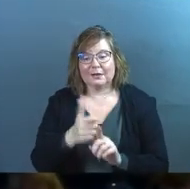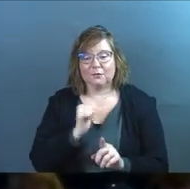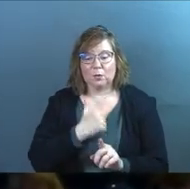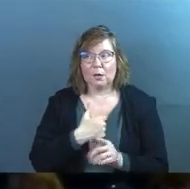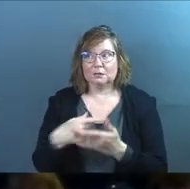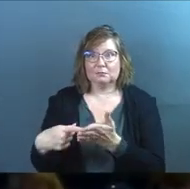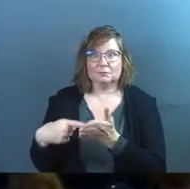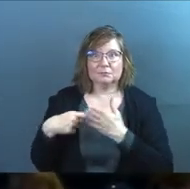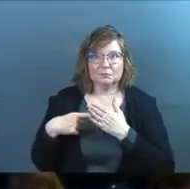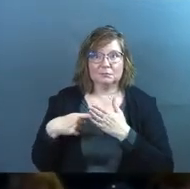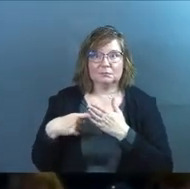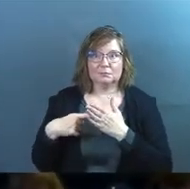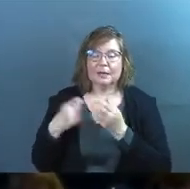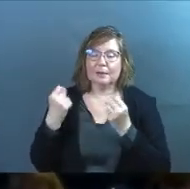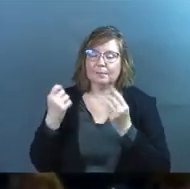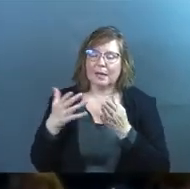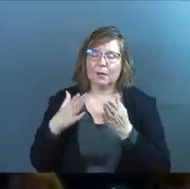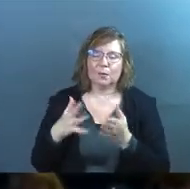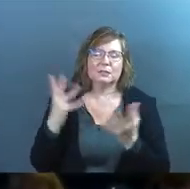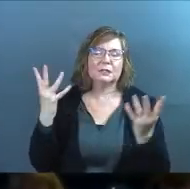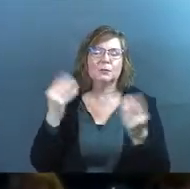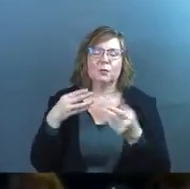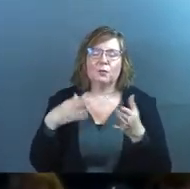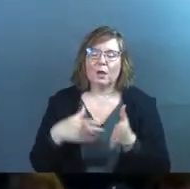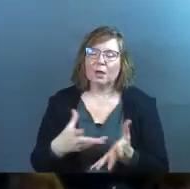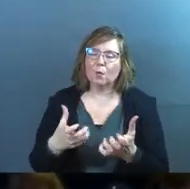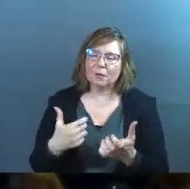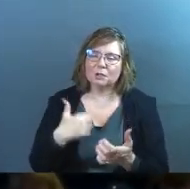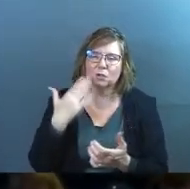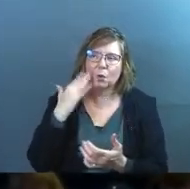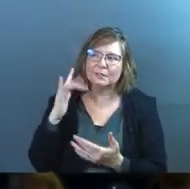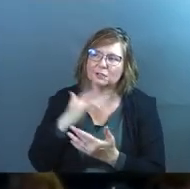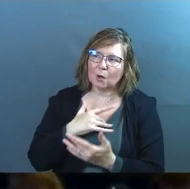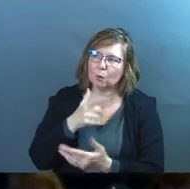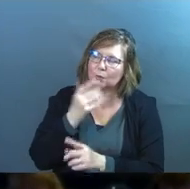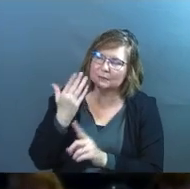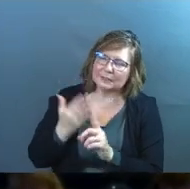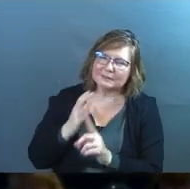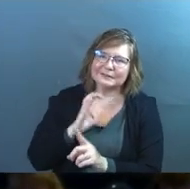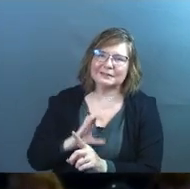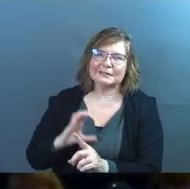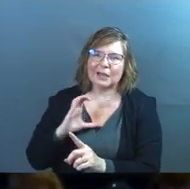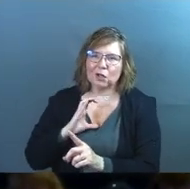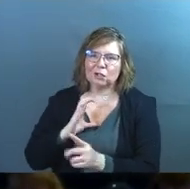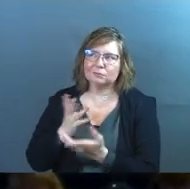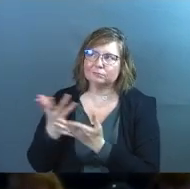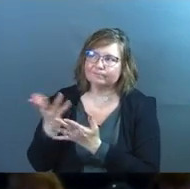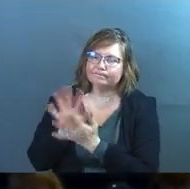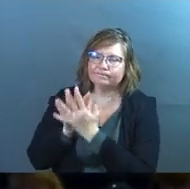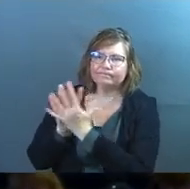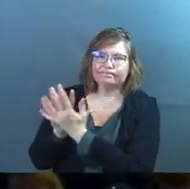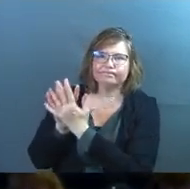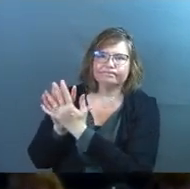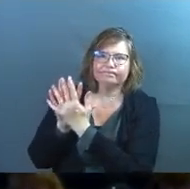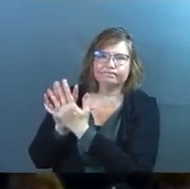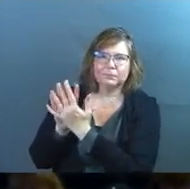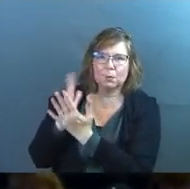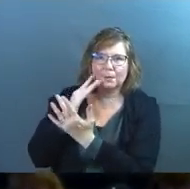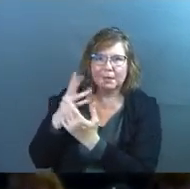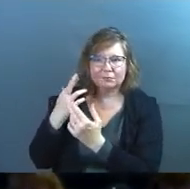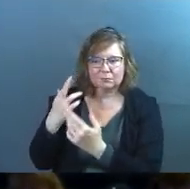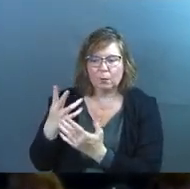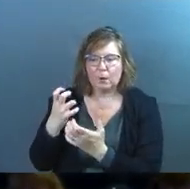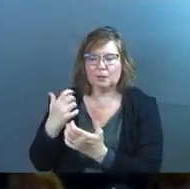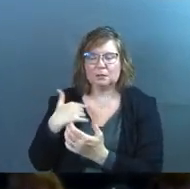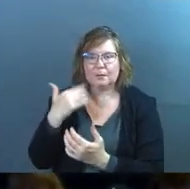us plainly in so many ways, in beautiful ways. He wants us to know his heart, who he is, his character, his nature. He wants us to be in relationship. He wants us to be